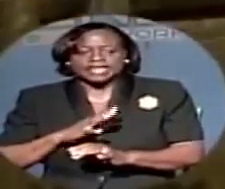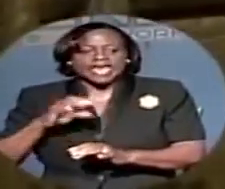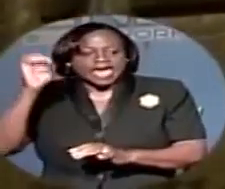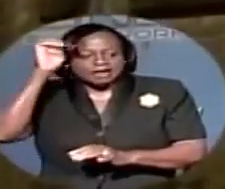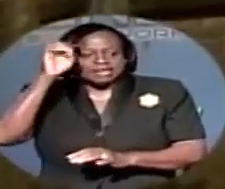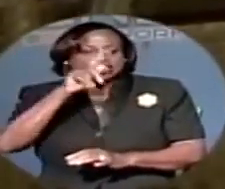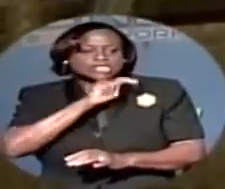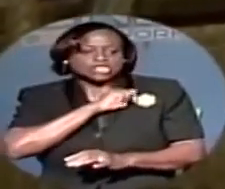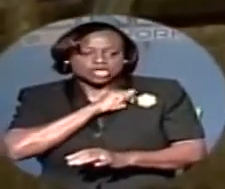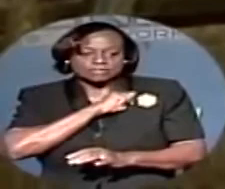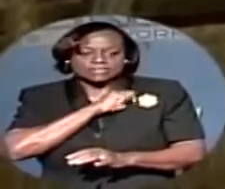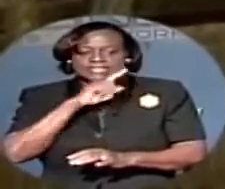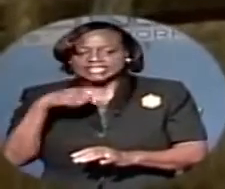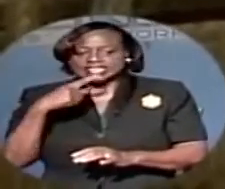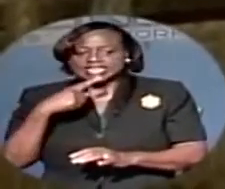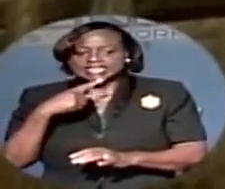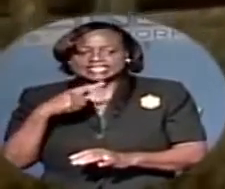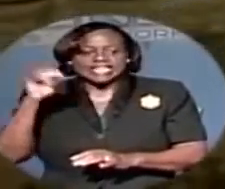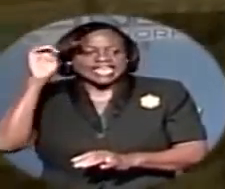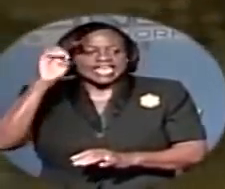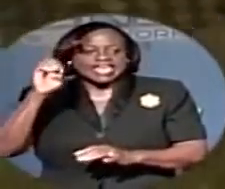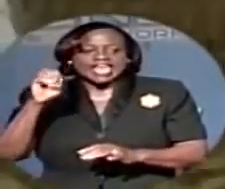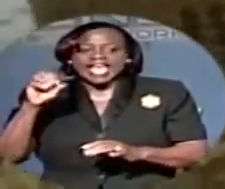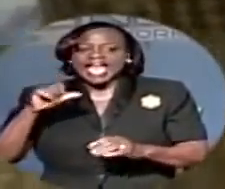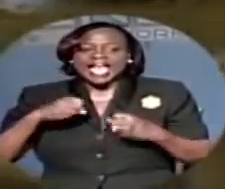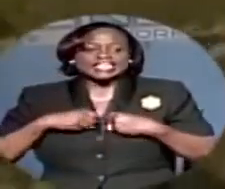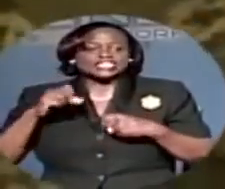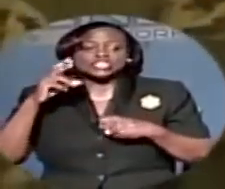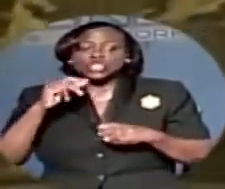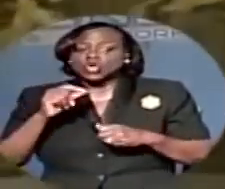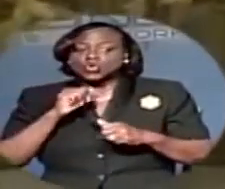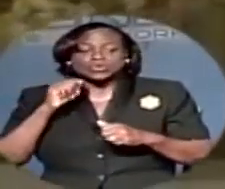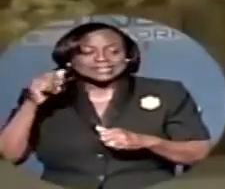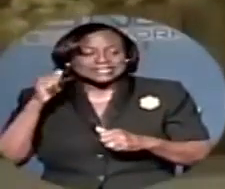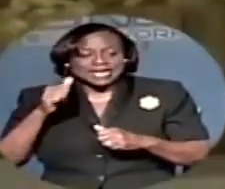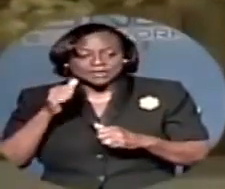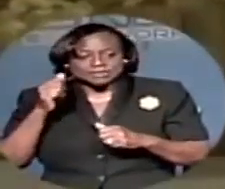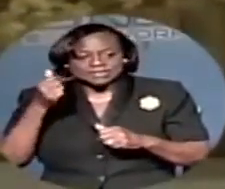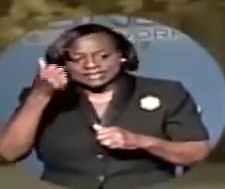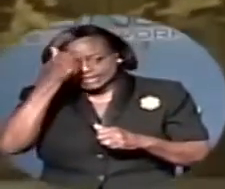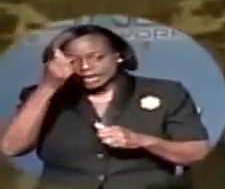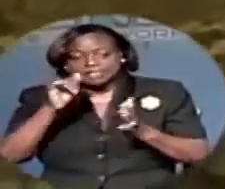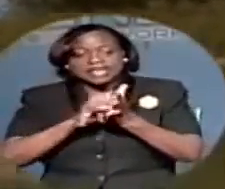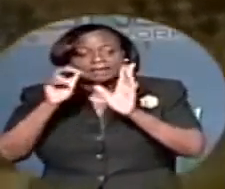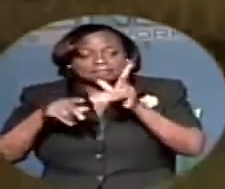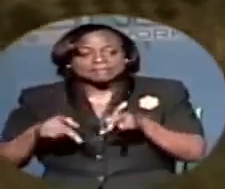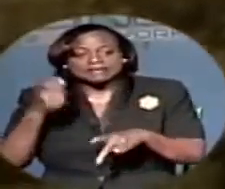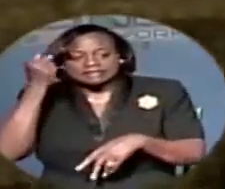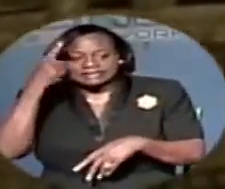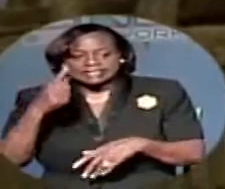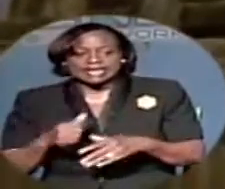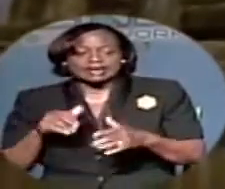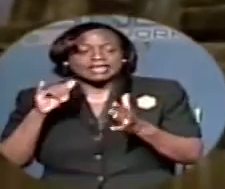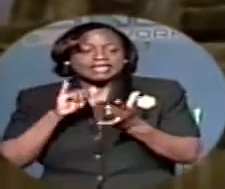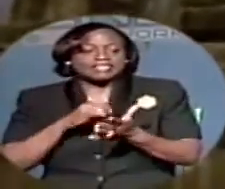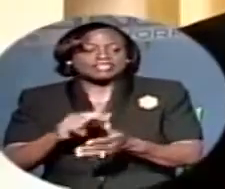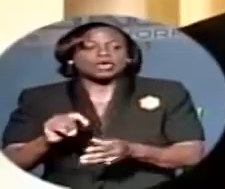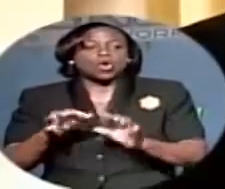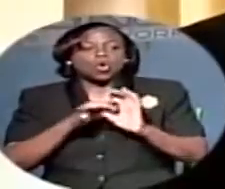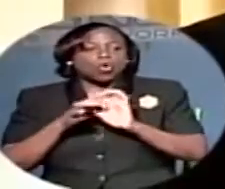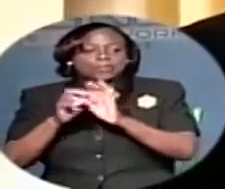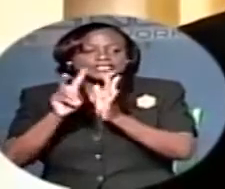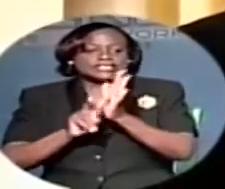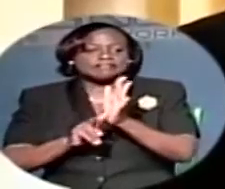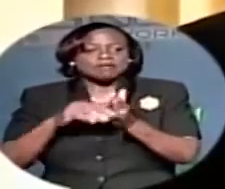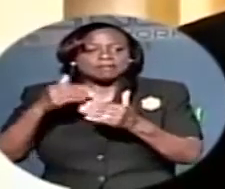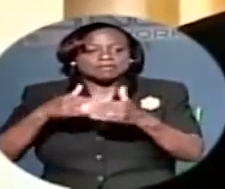Arrington Thompson, says he has no doubt people understand the cooperative concept, but it's still slow going. One of the problems